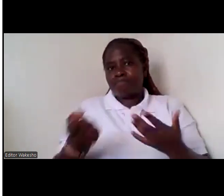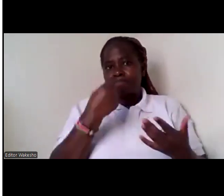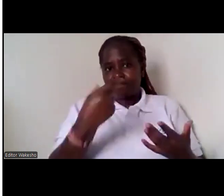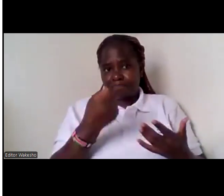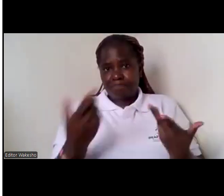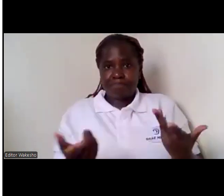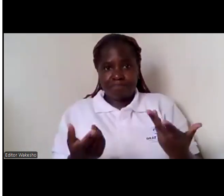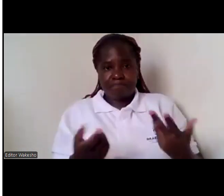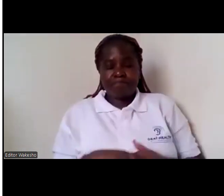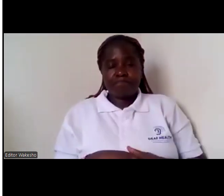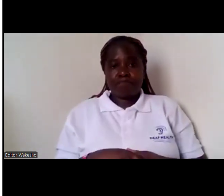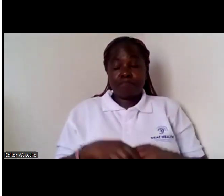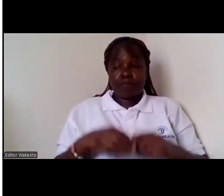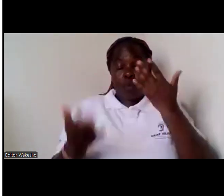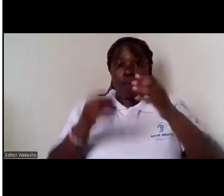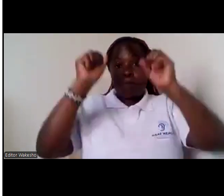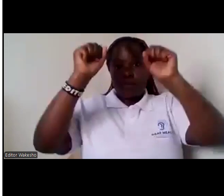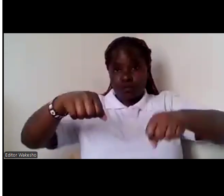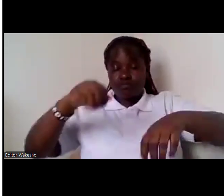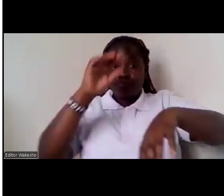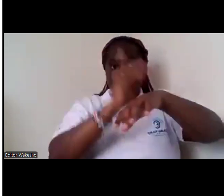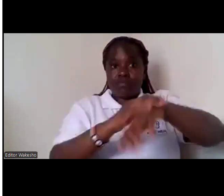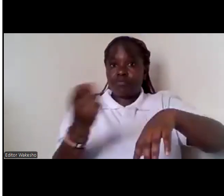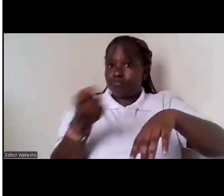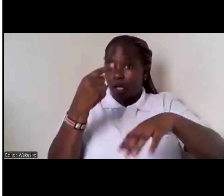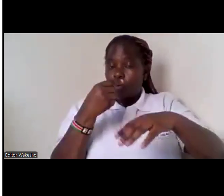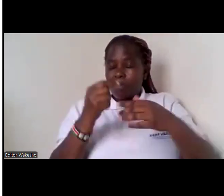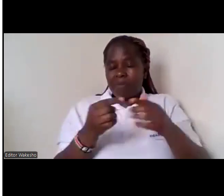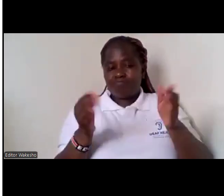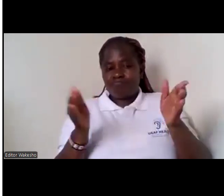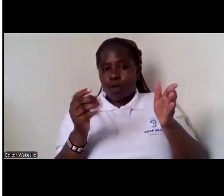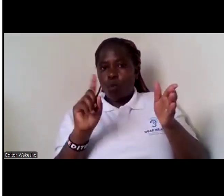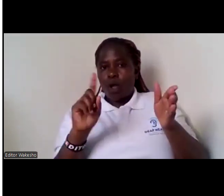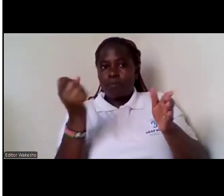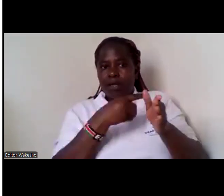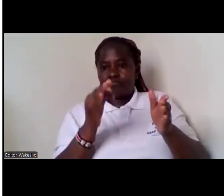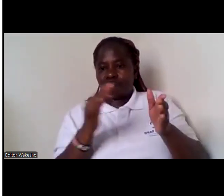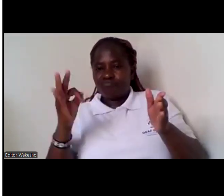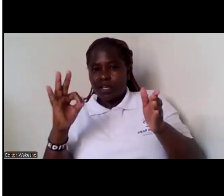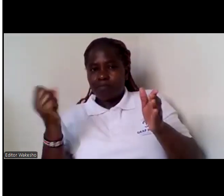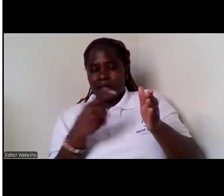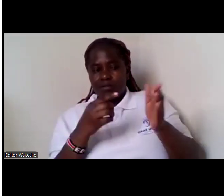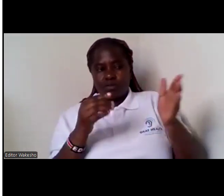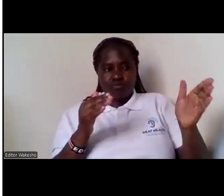pills, where someone can get pregnant within a month to 3 months.